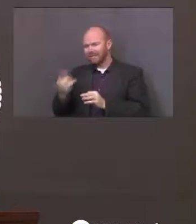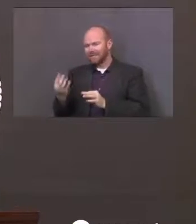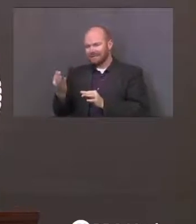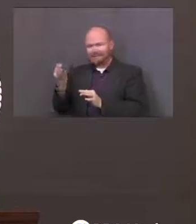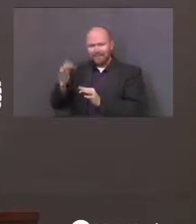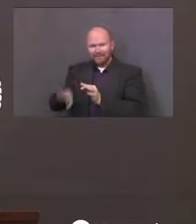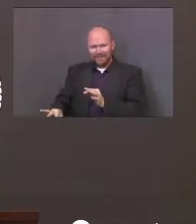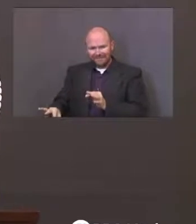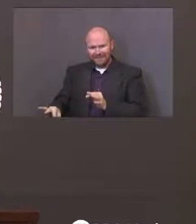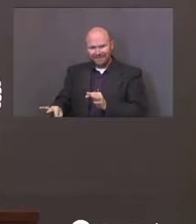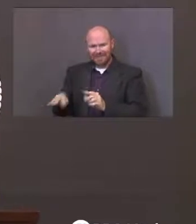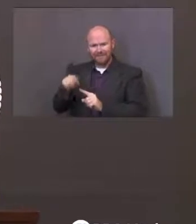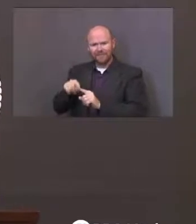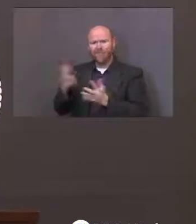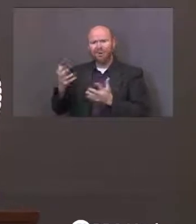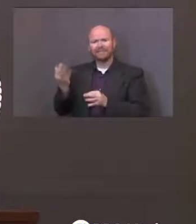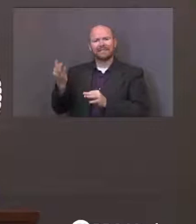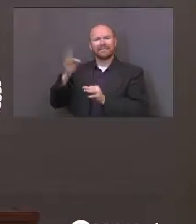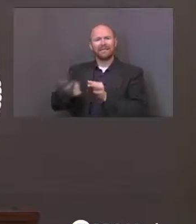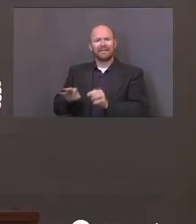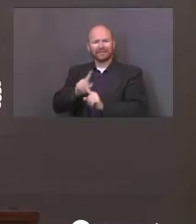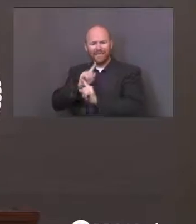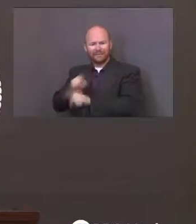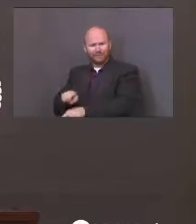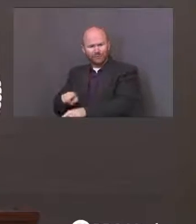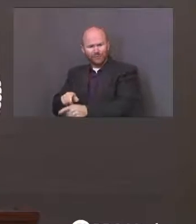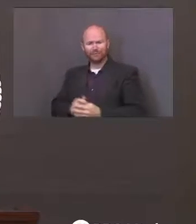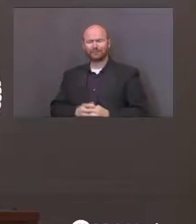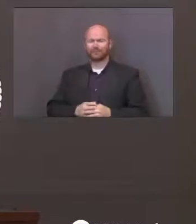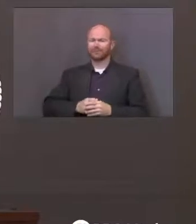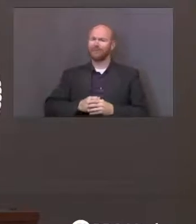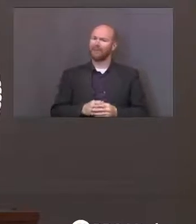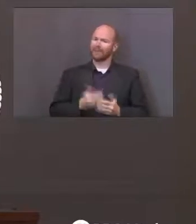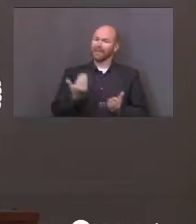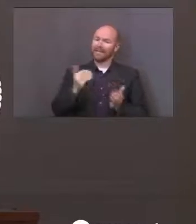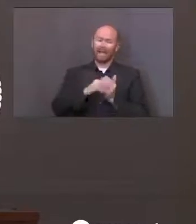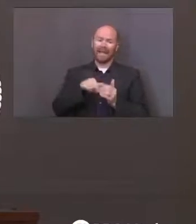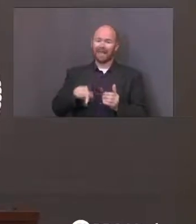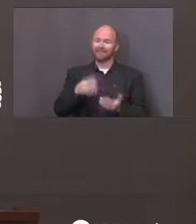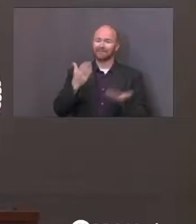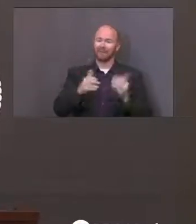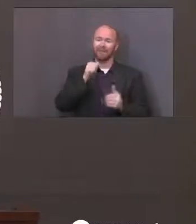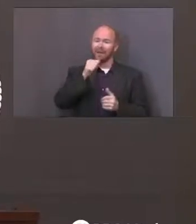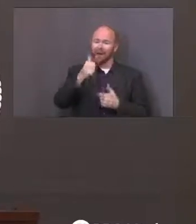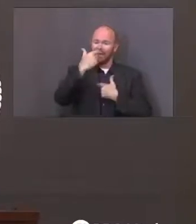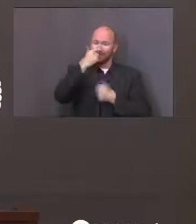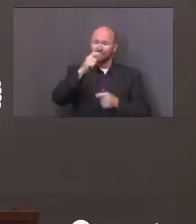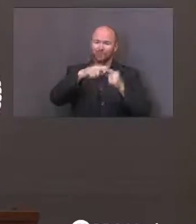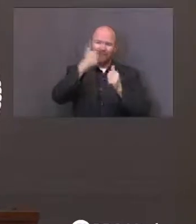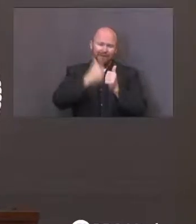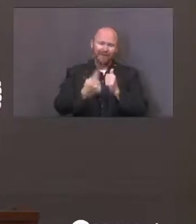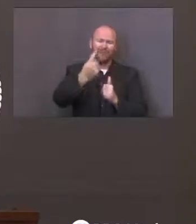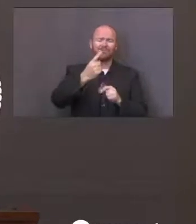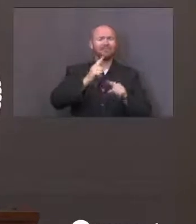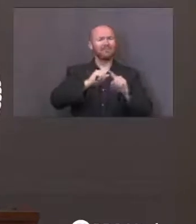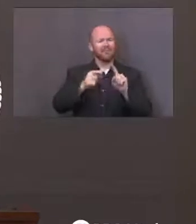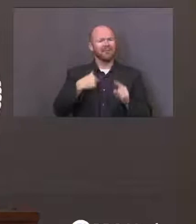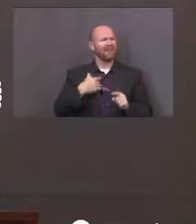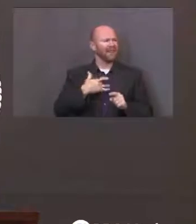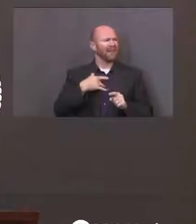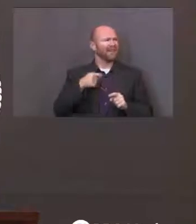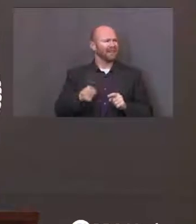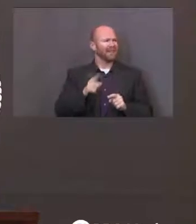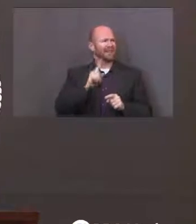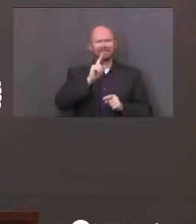want to talk a little bit about that. So what we've done, and again, I know this may not be interesting to everybody, but I think it's really important, and we're going to give